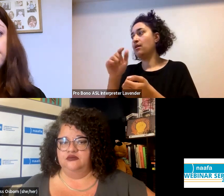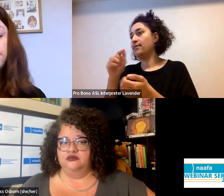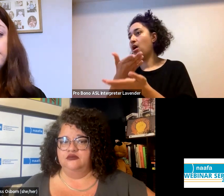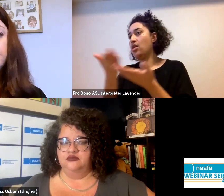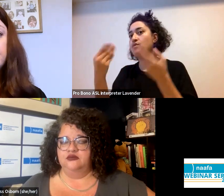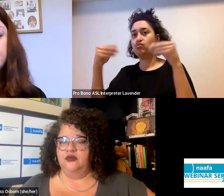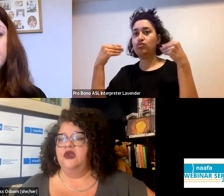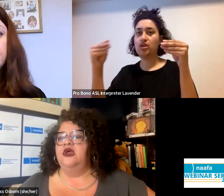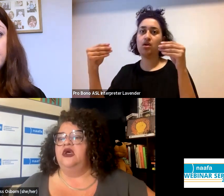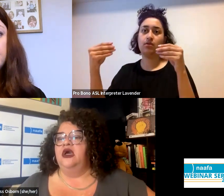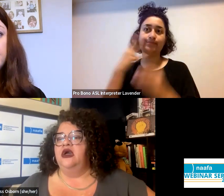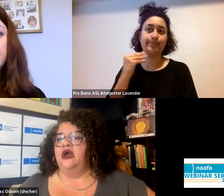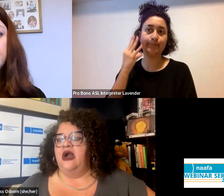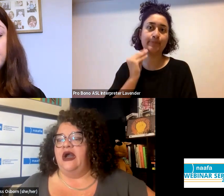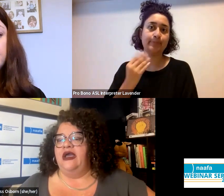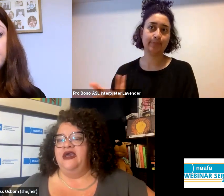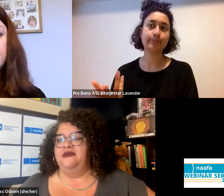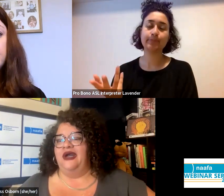situation.